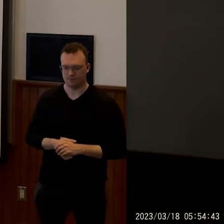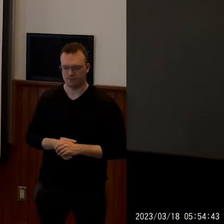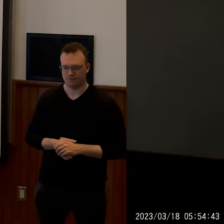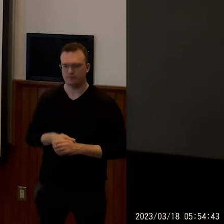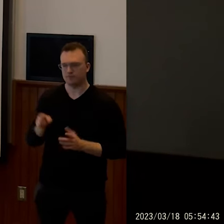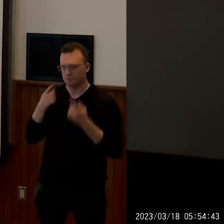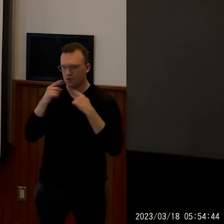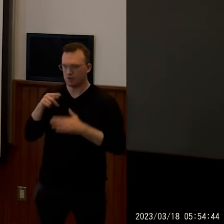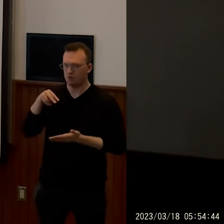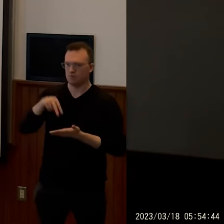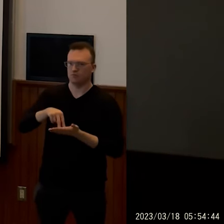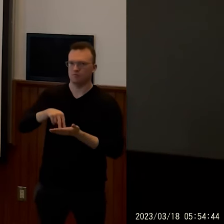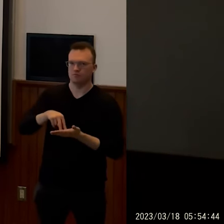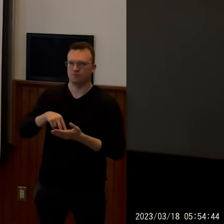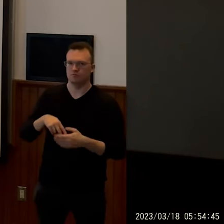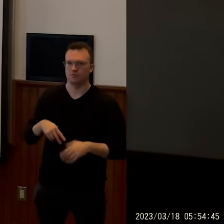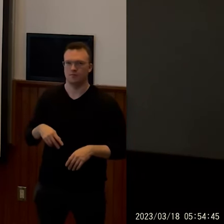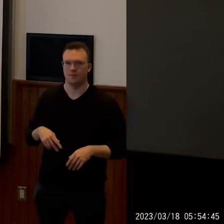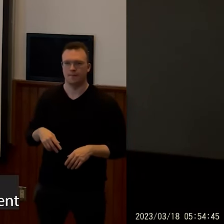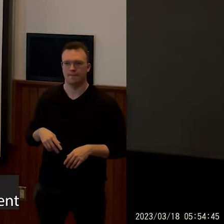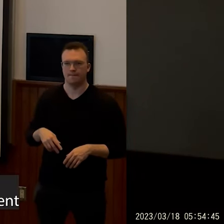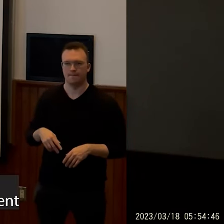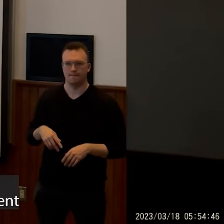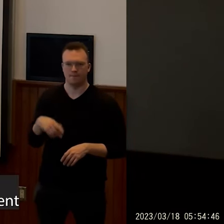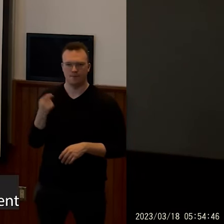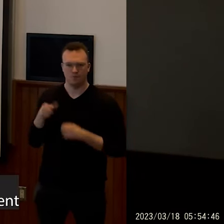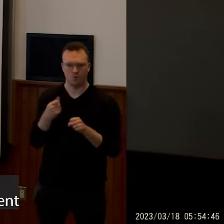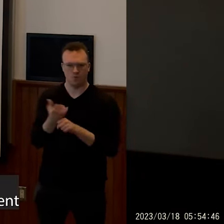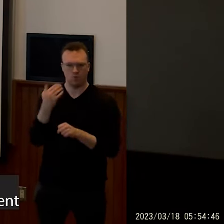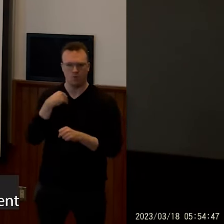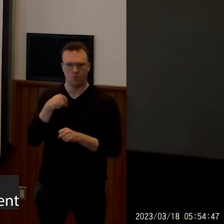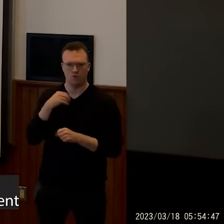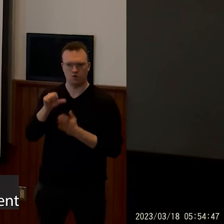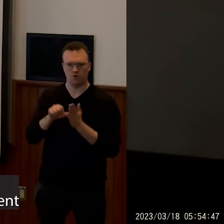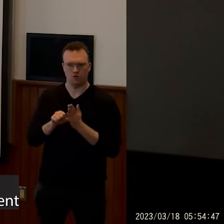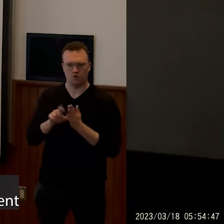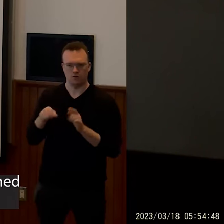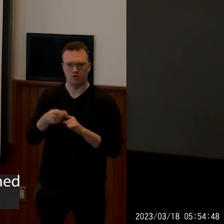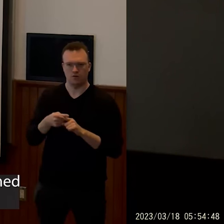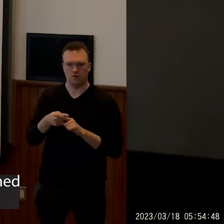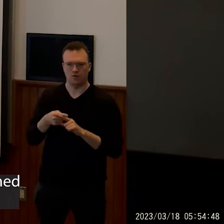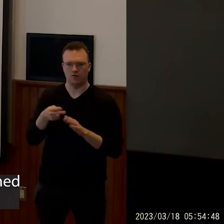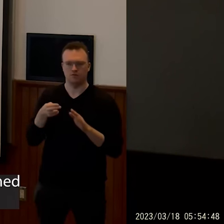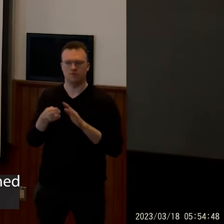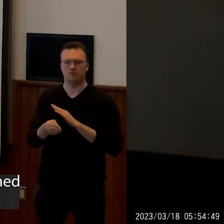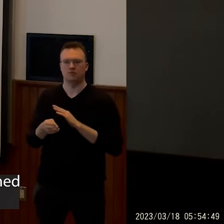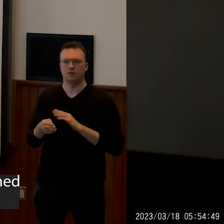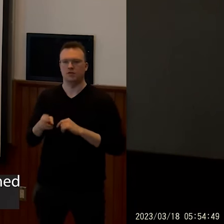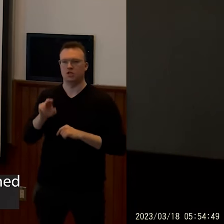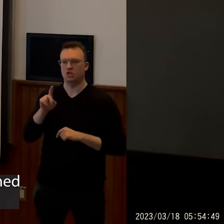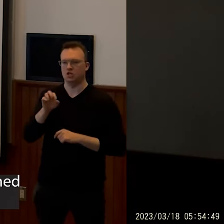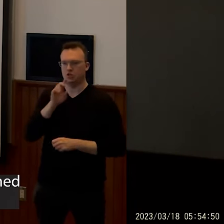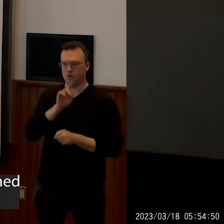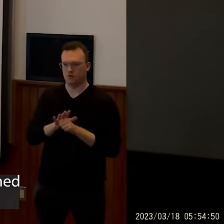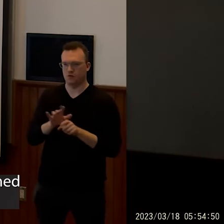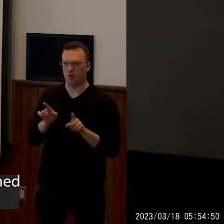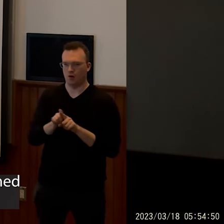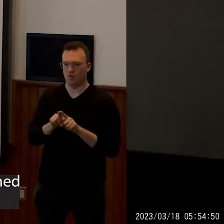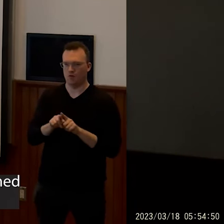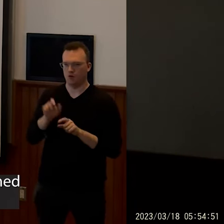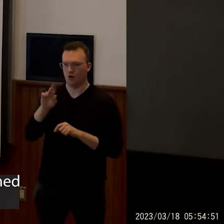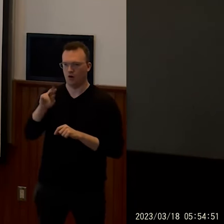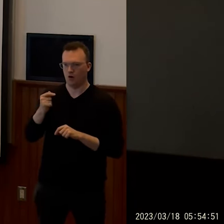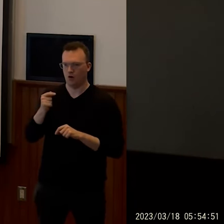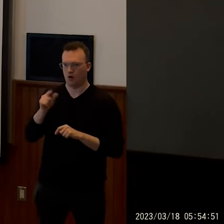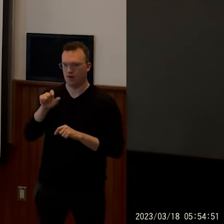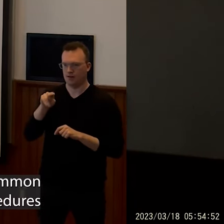She finally stood up. It was only a couple years ago she had surgery, and when she went under to have her gender confirmed, she also got her AUG